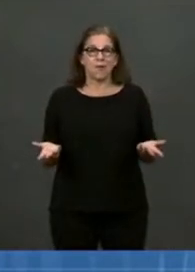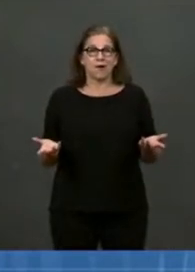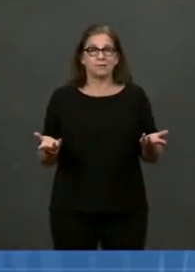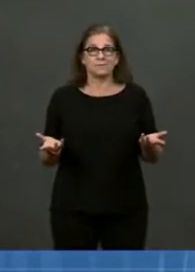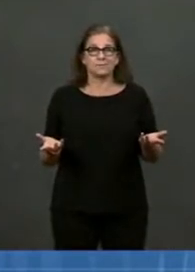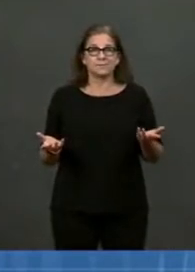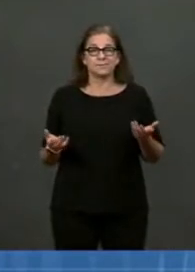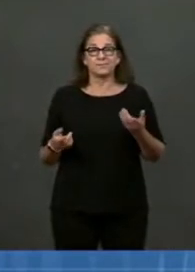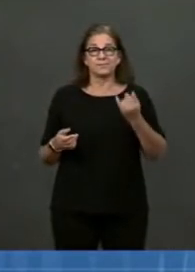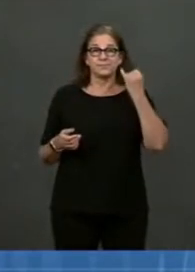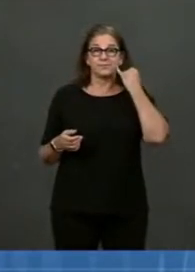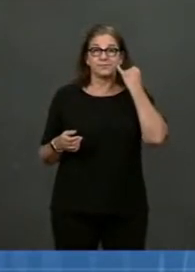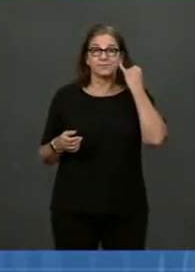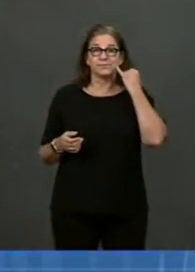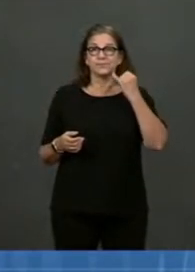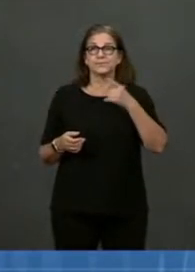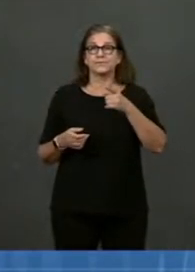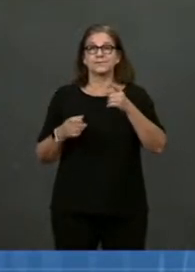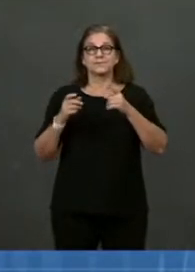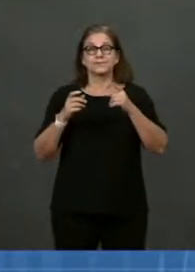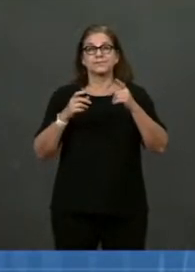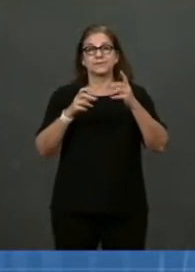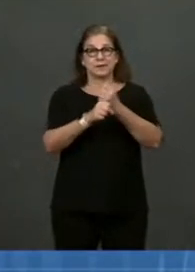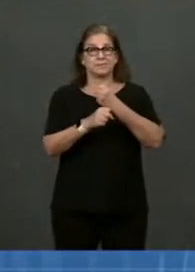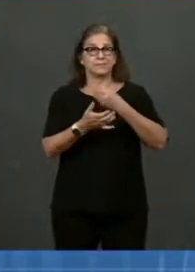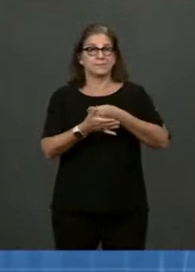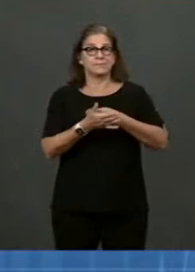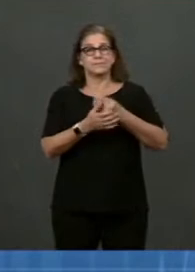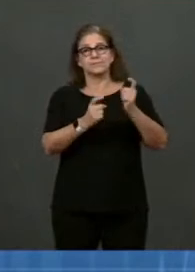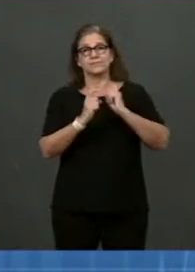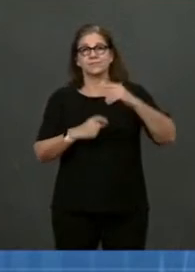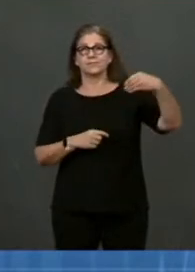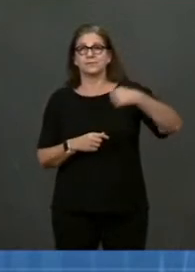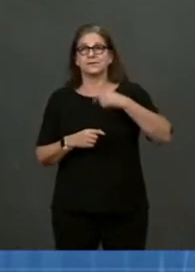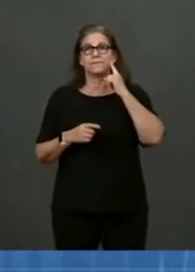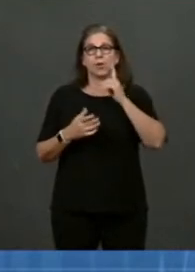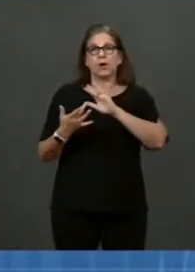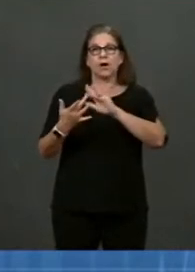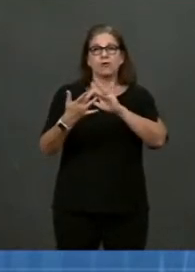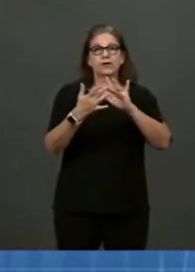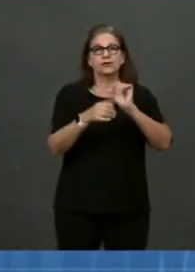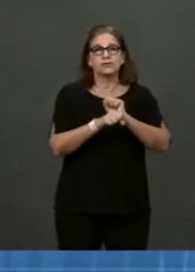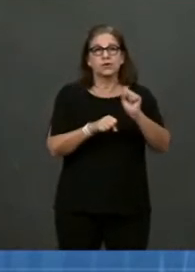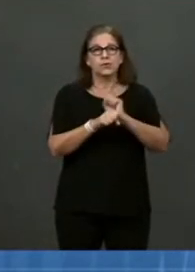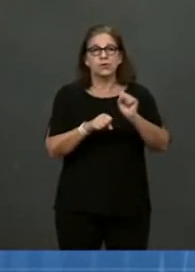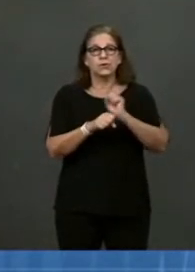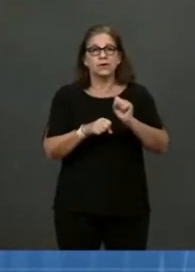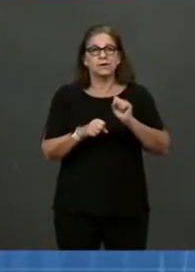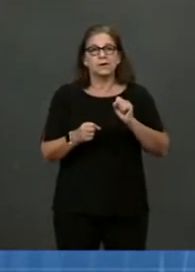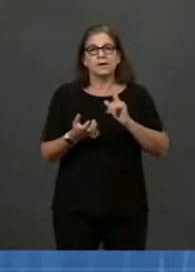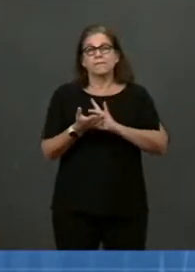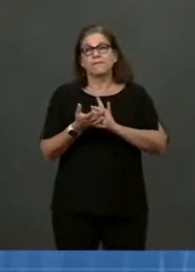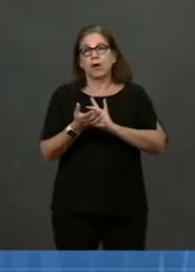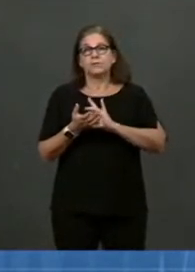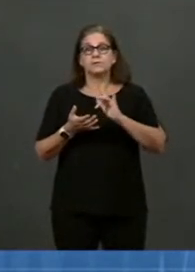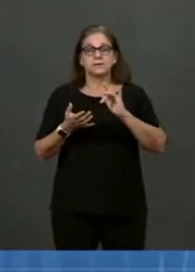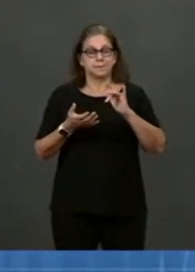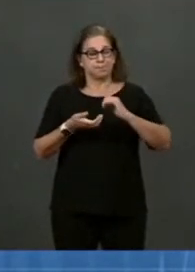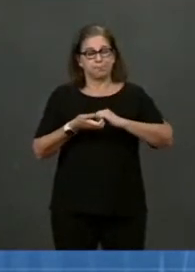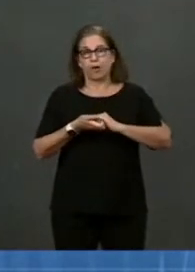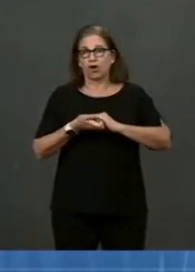activities. Pharmacy partners are ready. Scheduling systems are being updated, and staffing plans